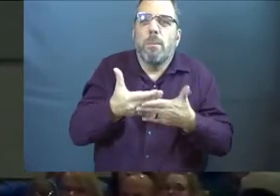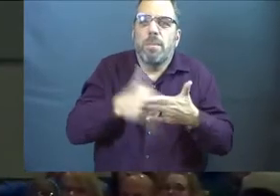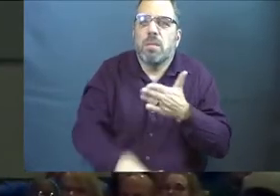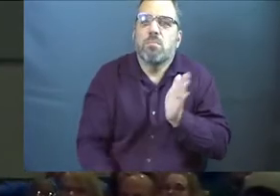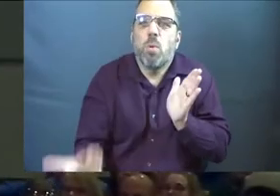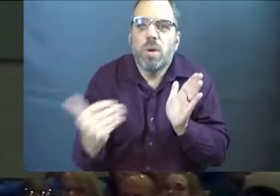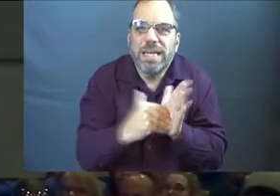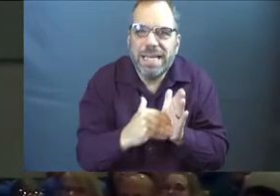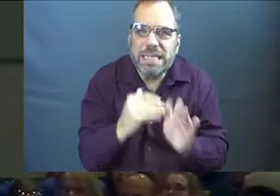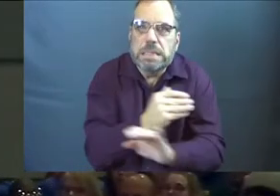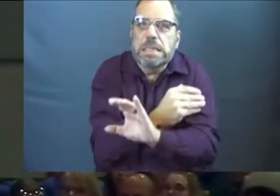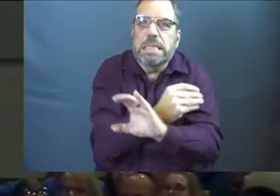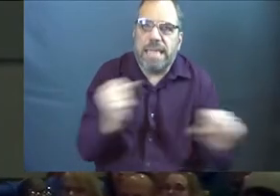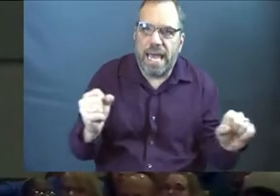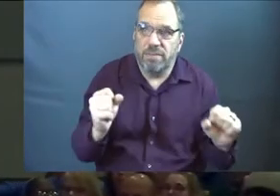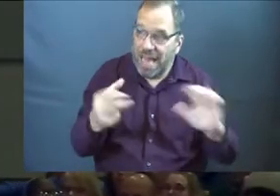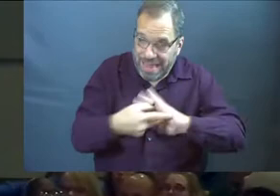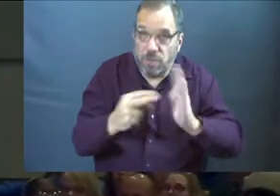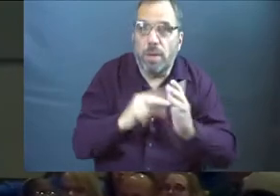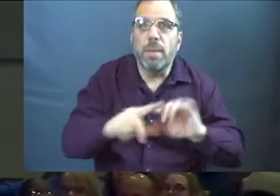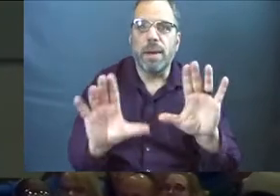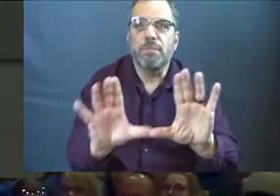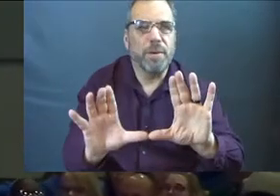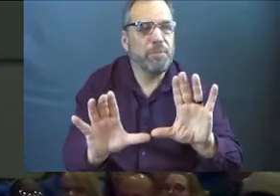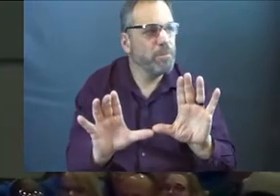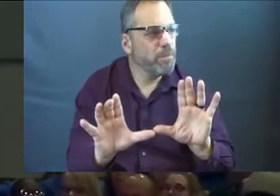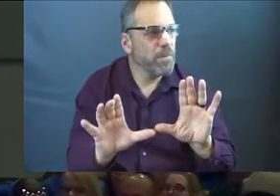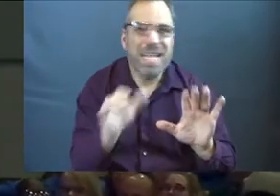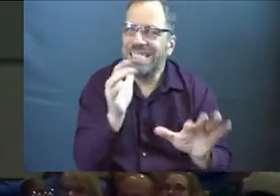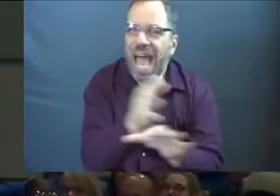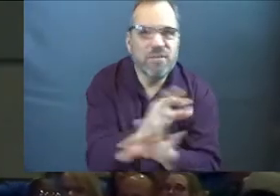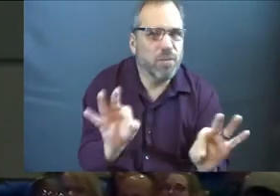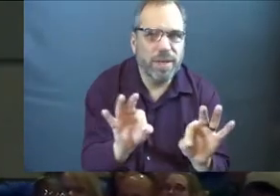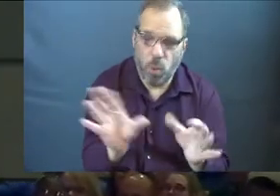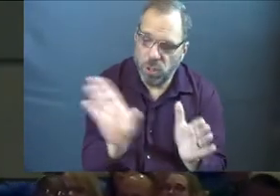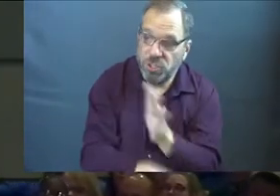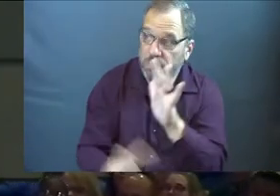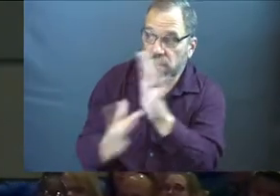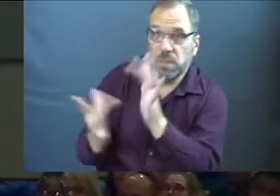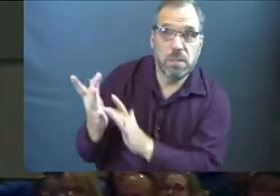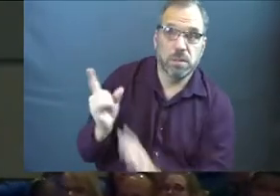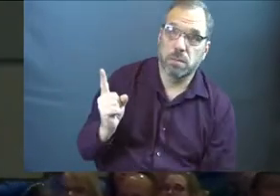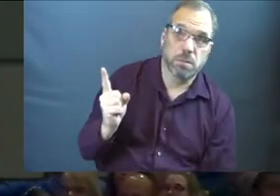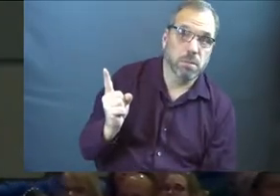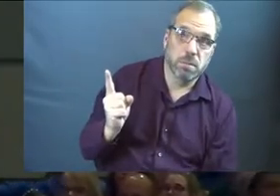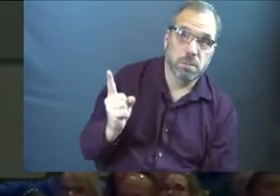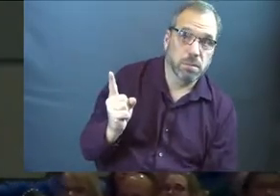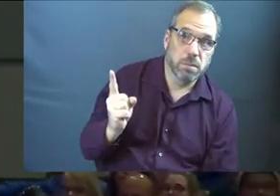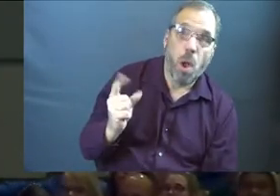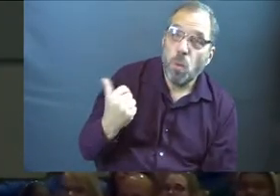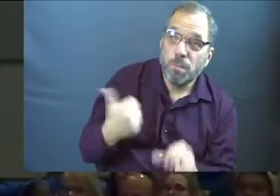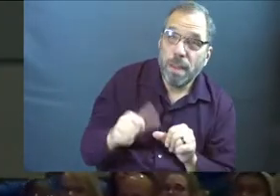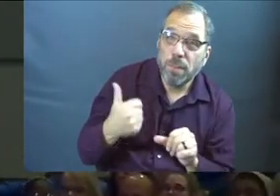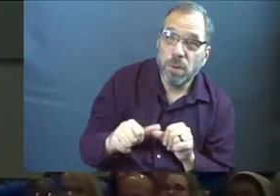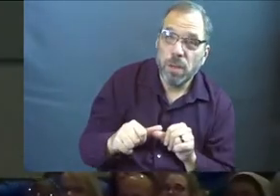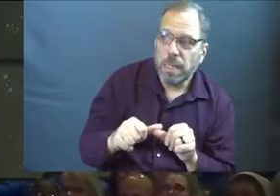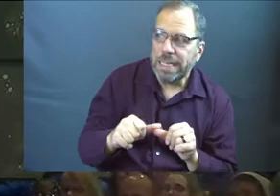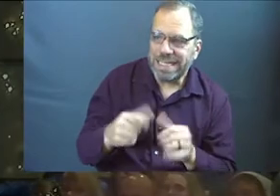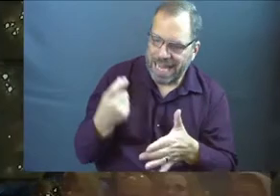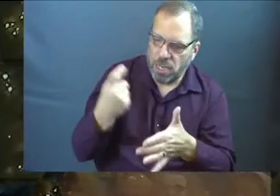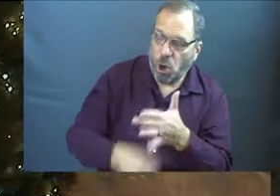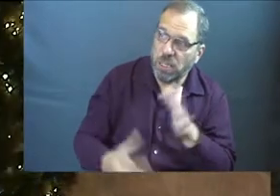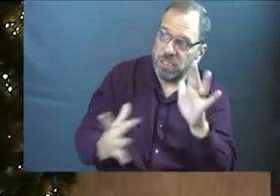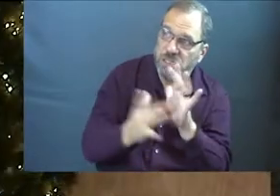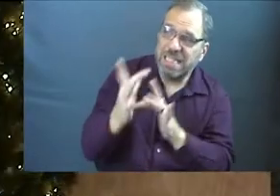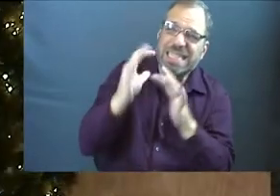is, radically saved. That's what it is. But it was not free or cheap to Jesus. We talked about the fact that it